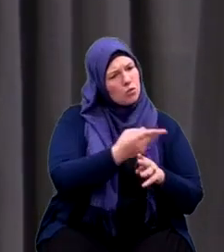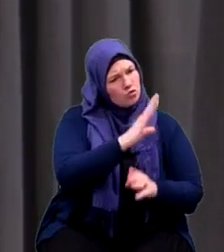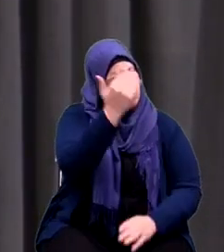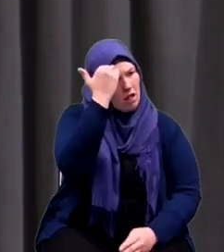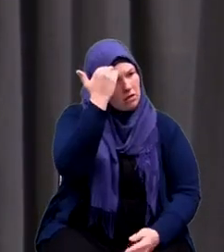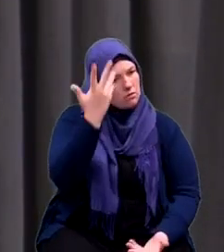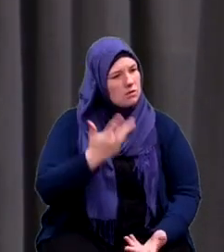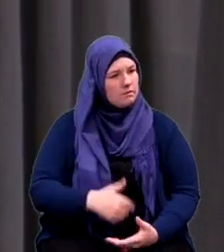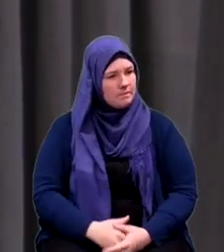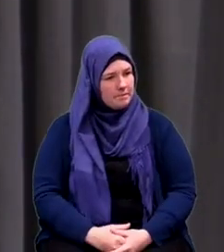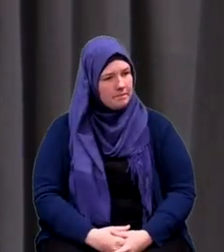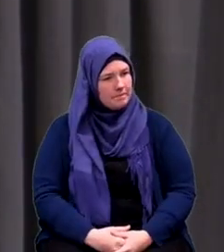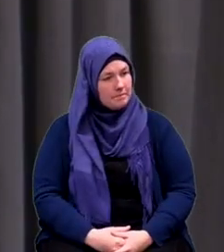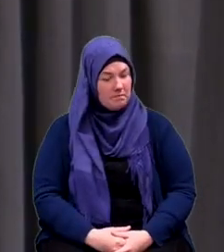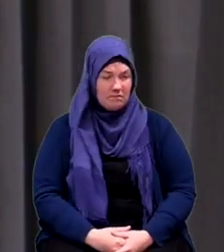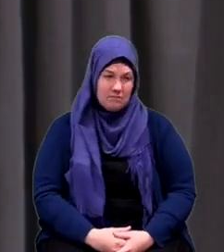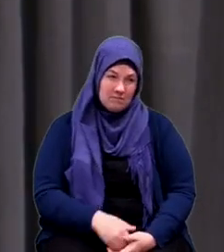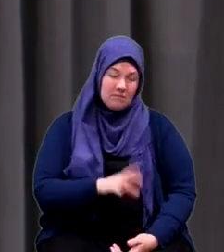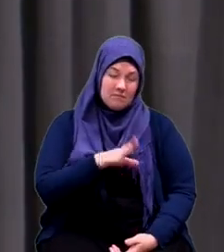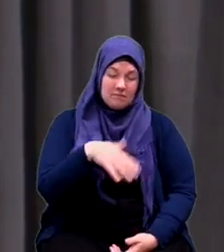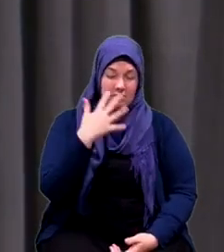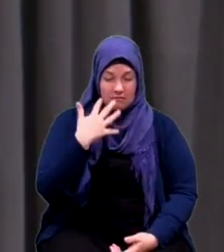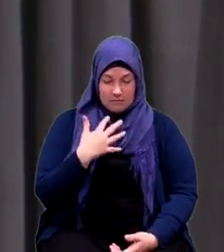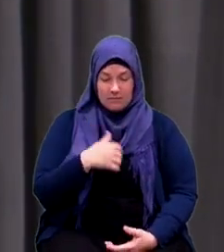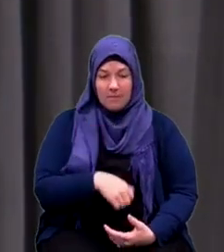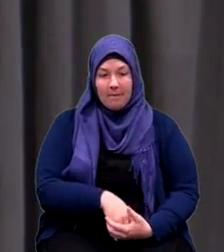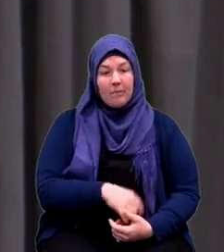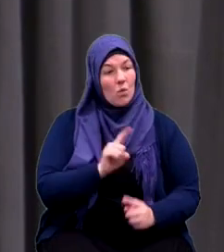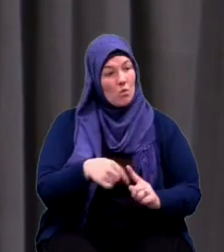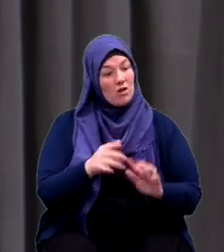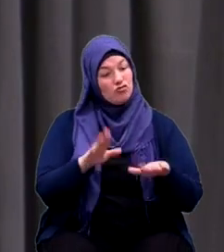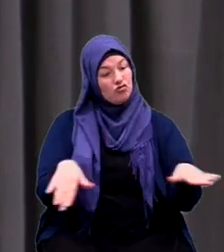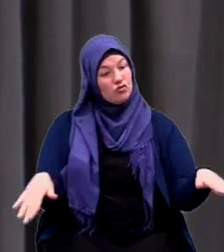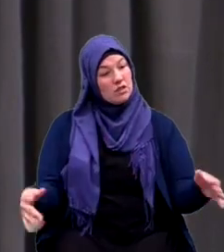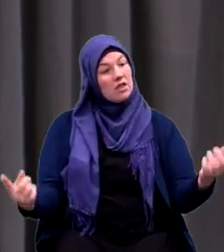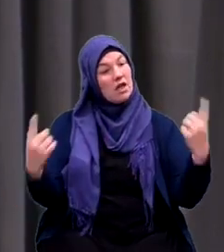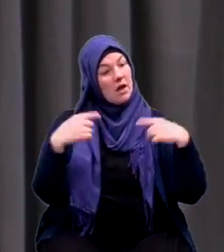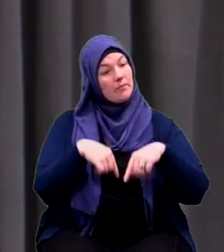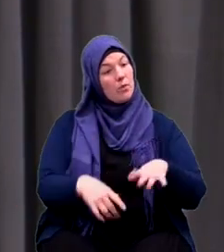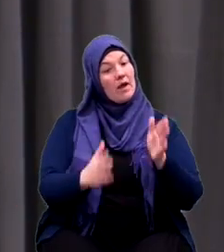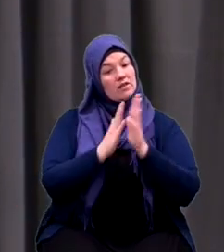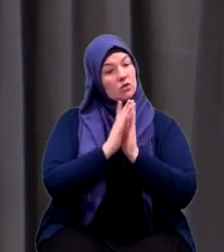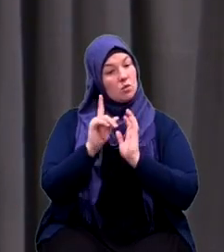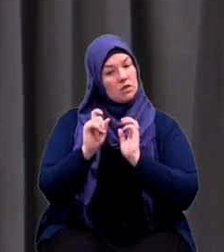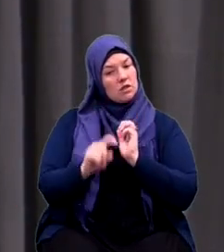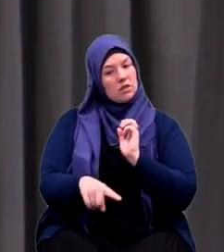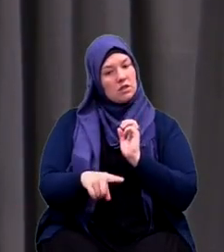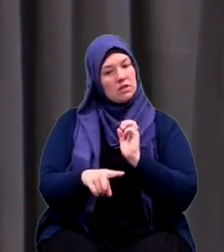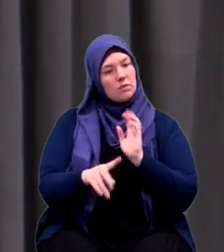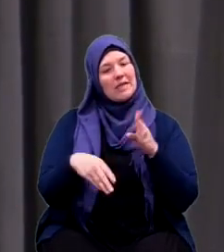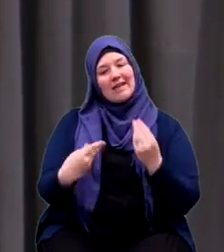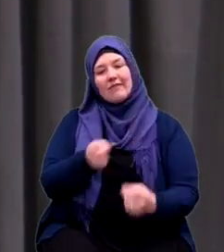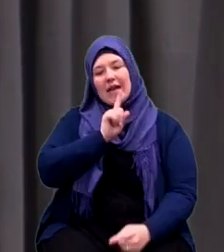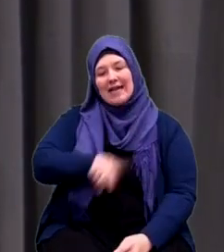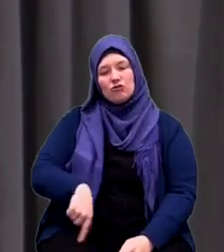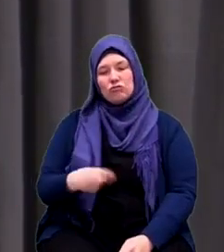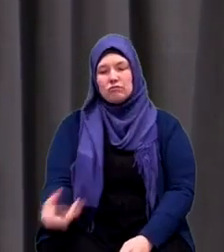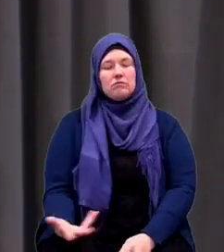it? Unfortunately, when our children come to ask a question, we just give them the